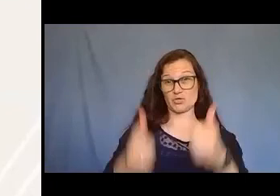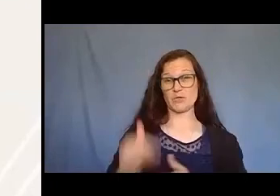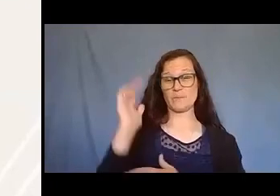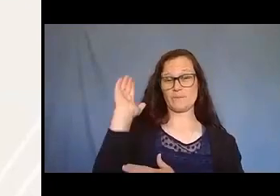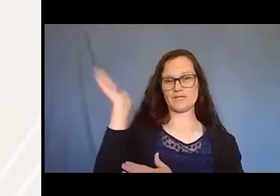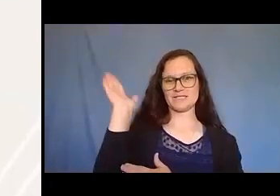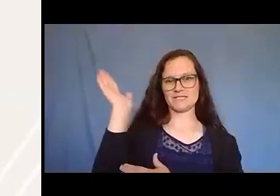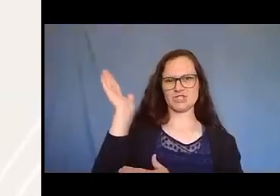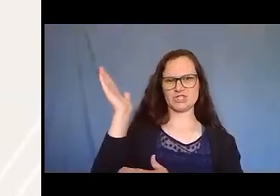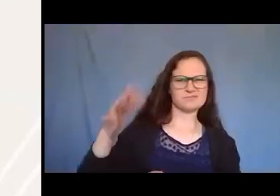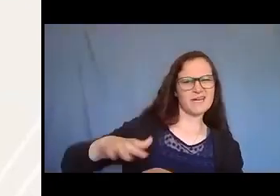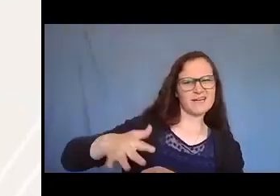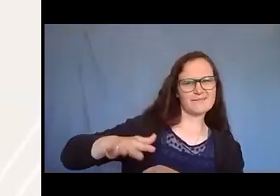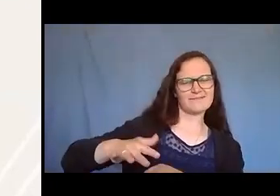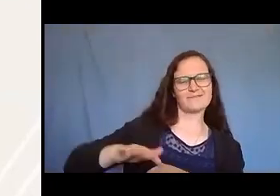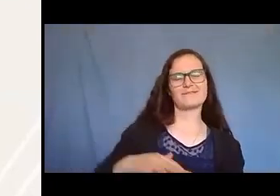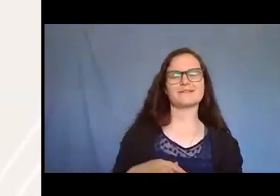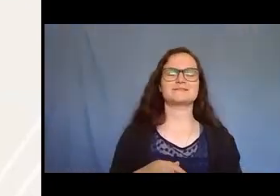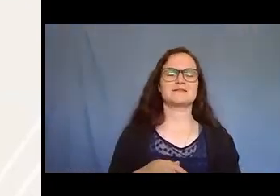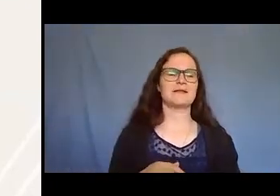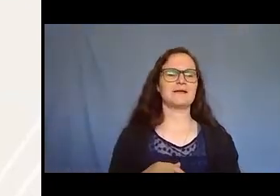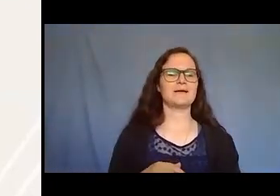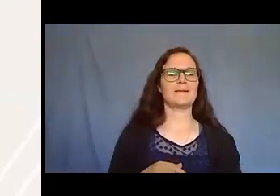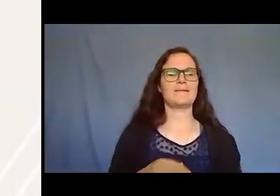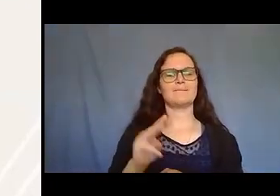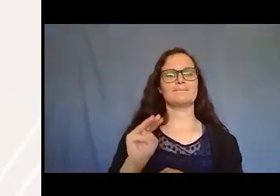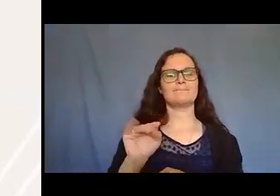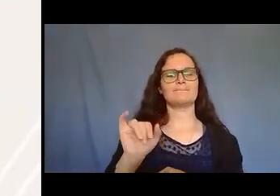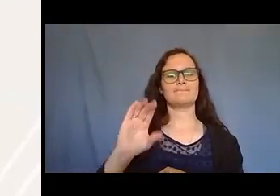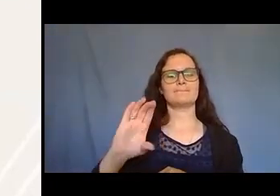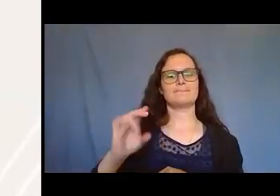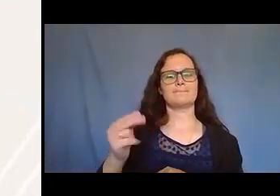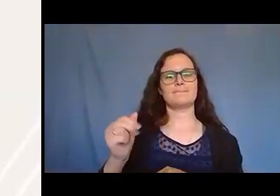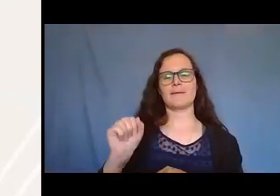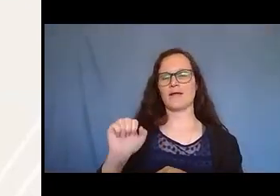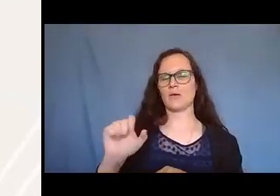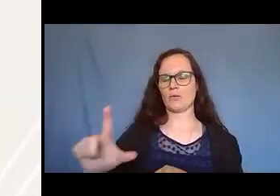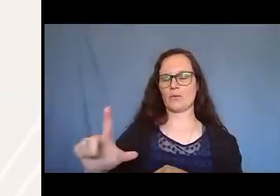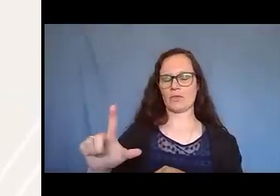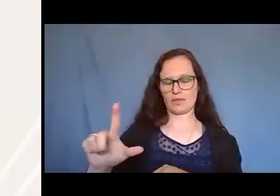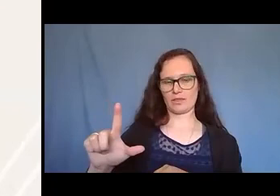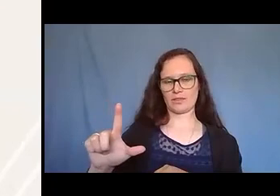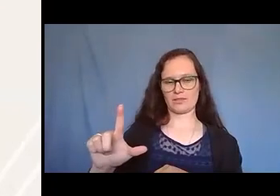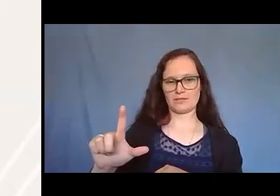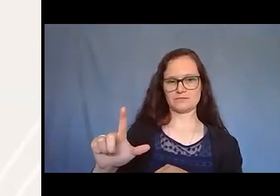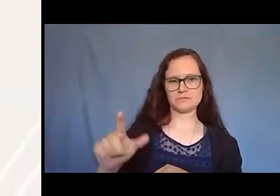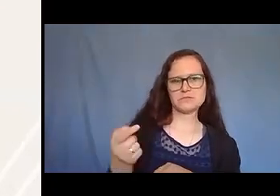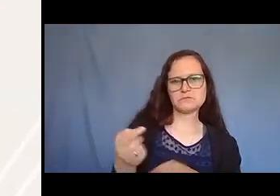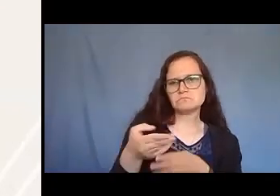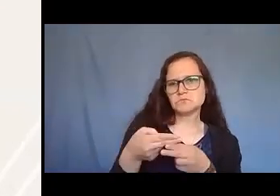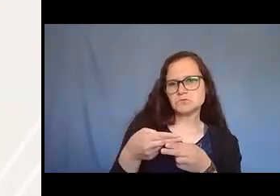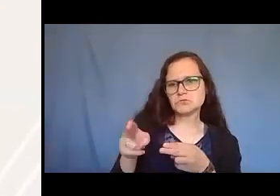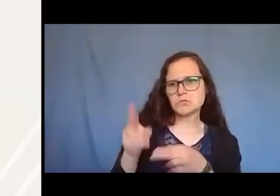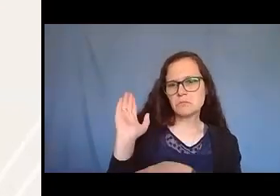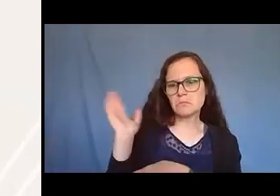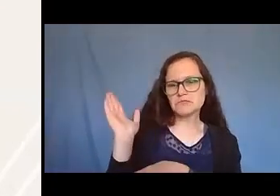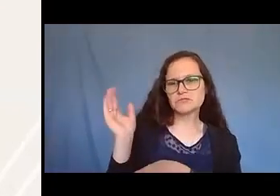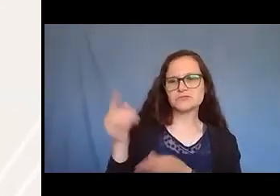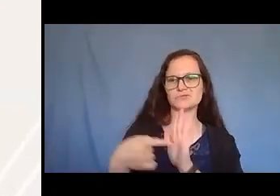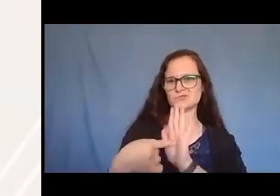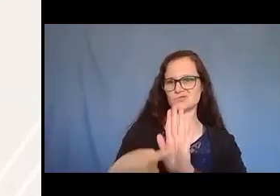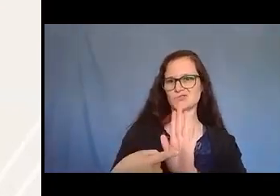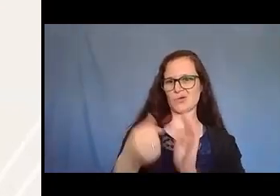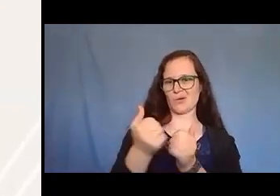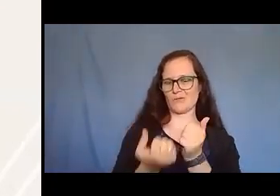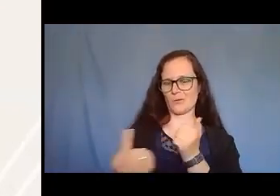sorts that Michael Whiting has actually recorded a little presentation just to show everyone. So